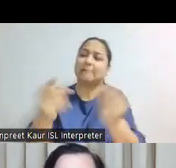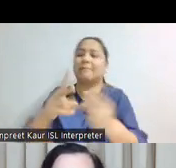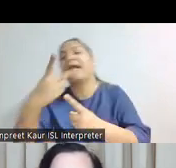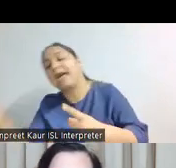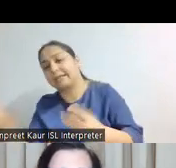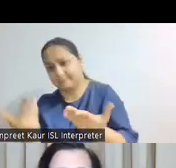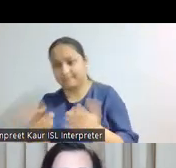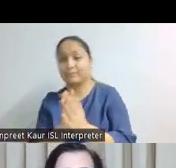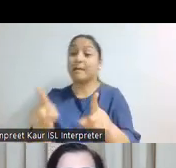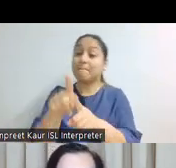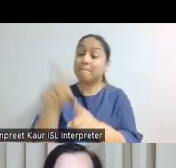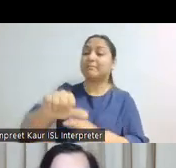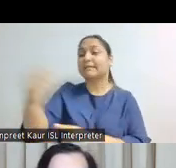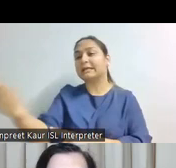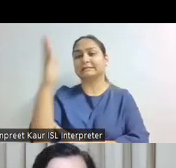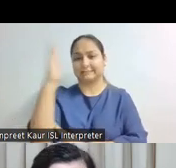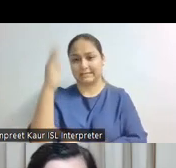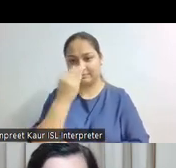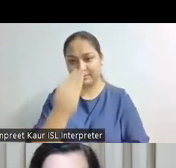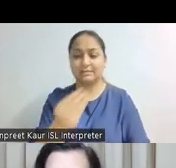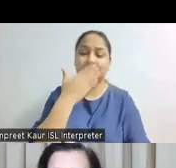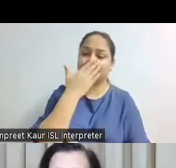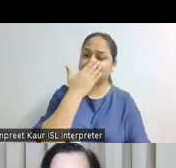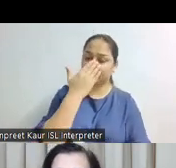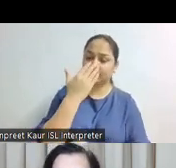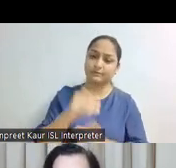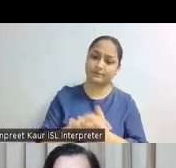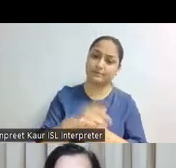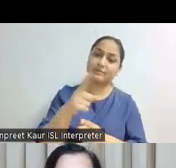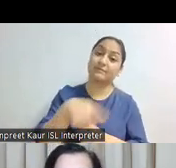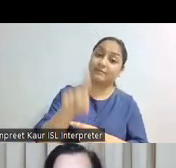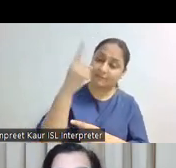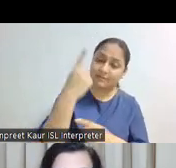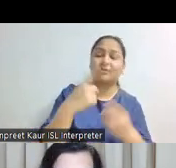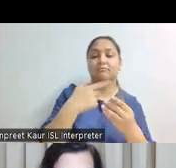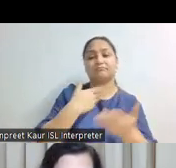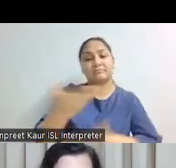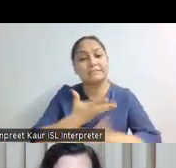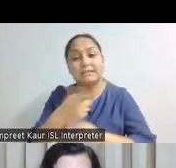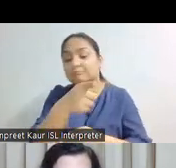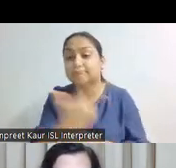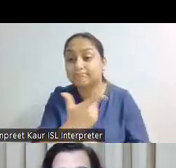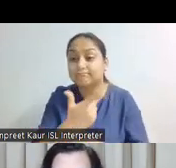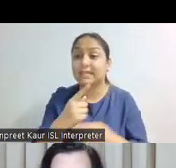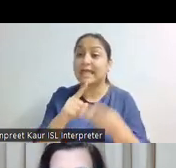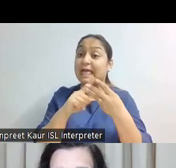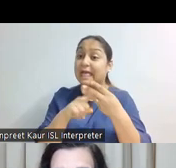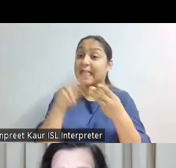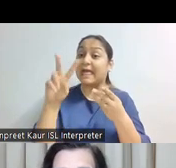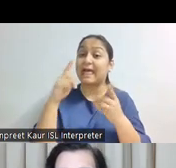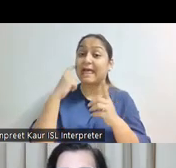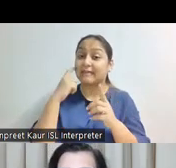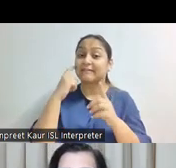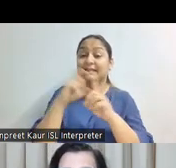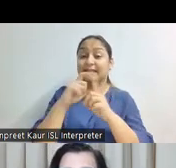first, next slide, please. The first word I'm going to share with you is evidence. Next slide,